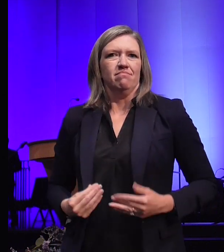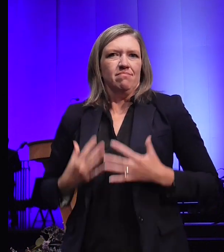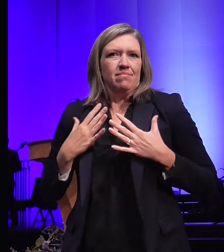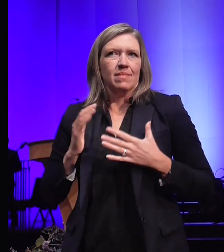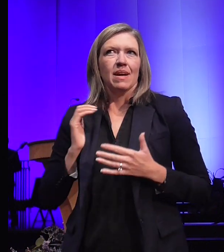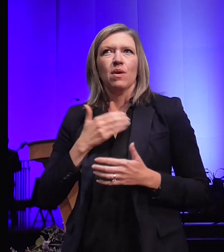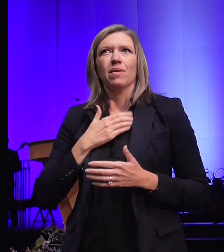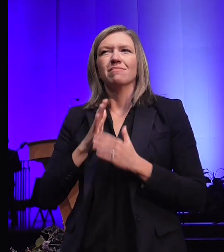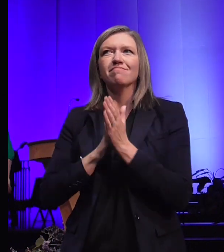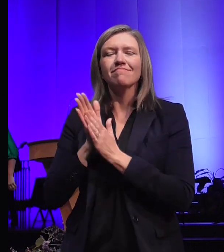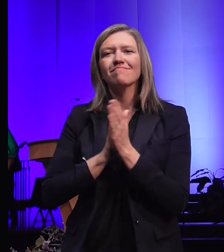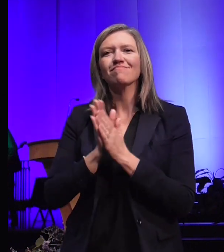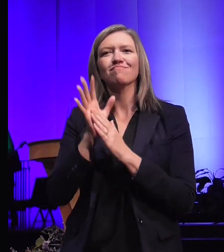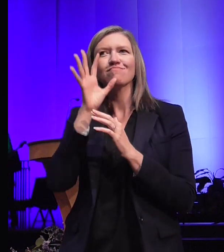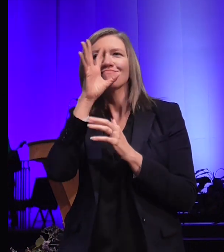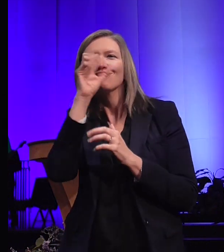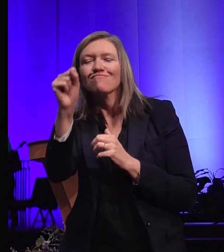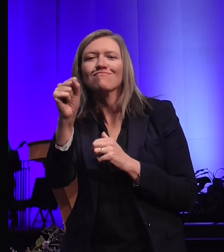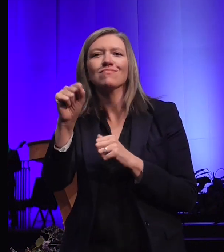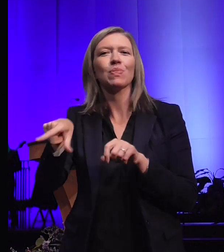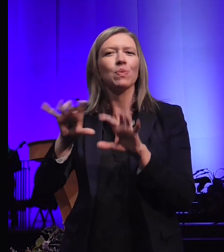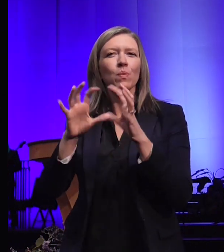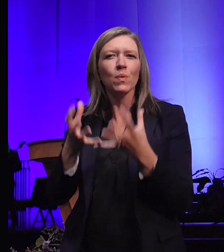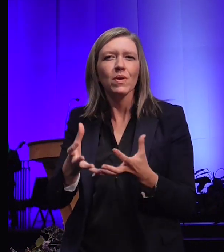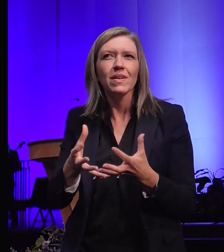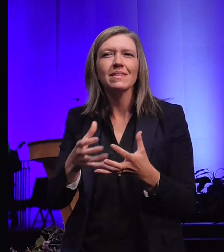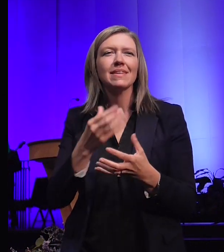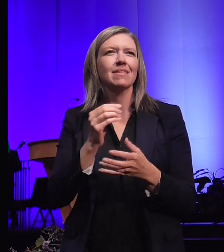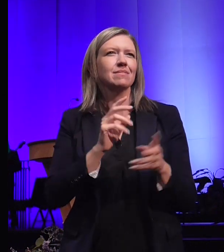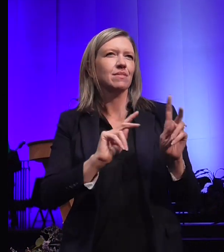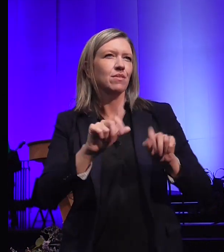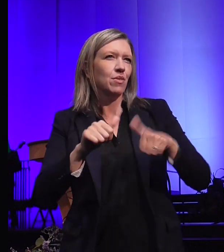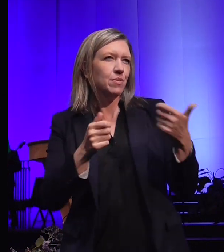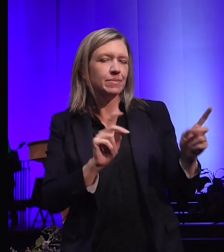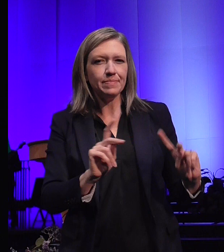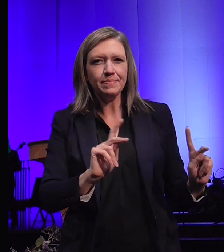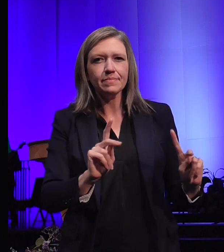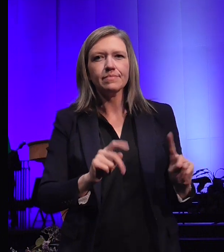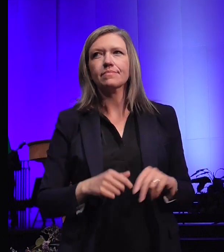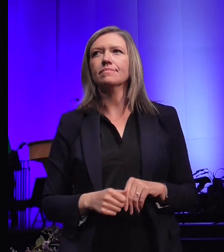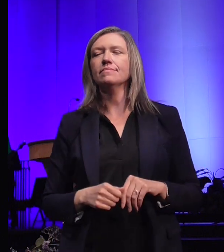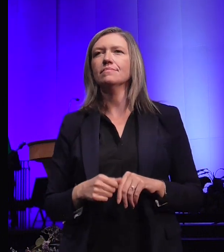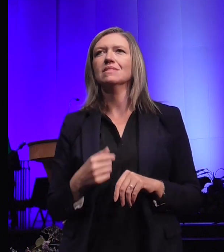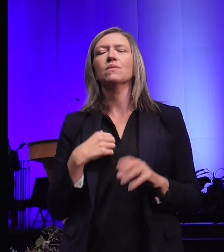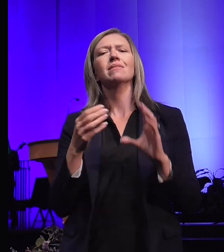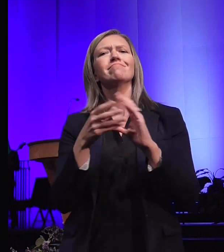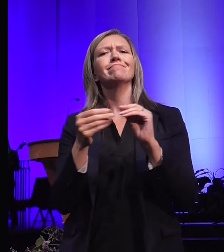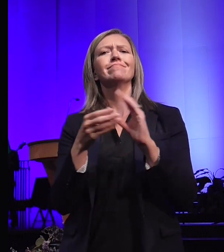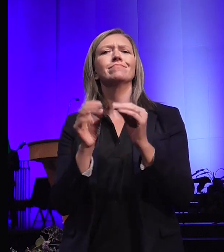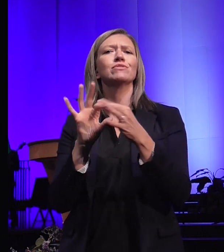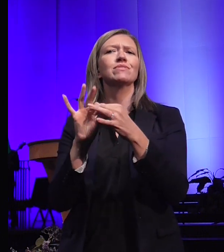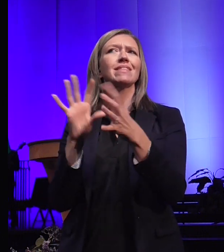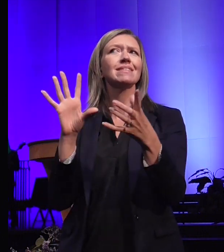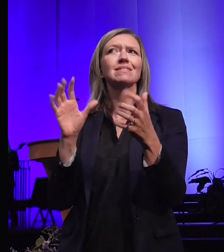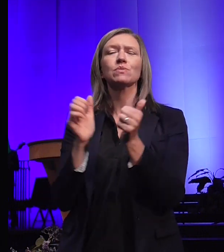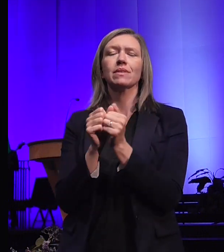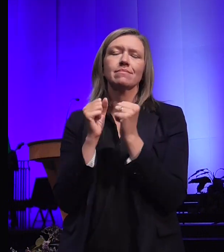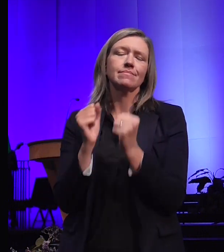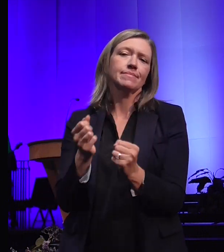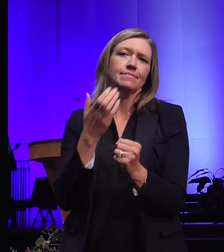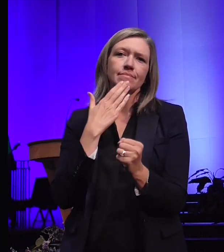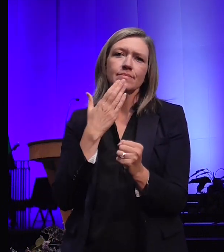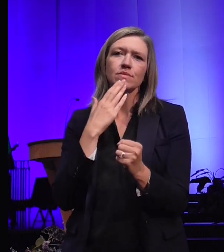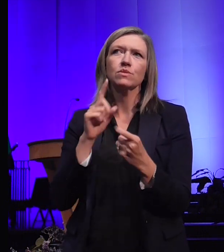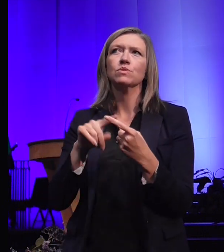wonder at the world and each other. And so as I release this with such thanksgiving into that